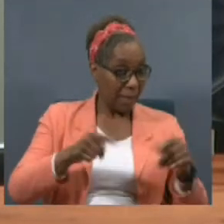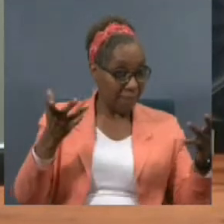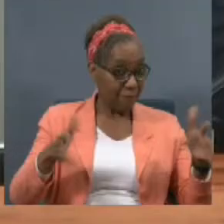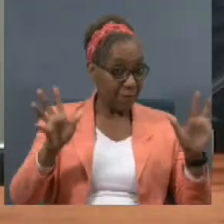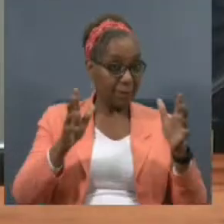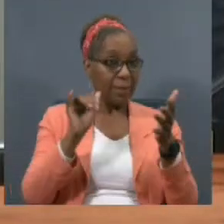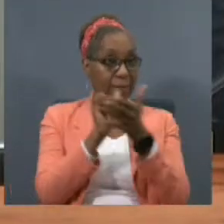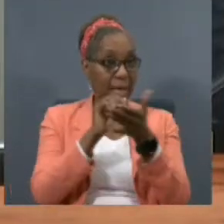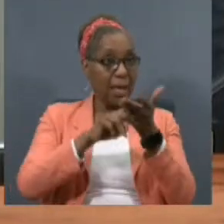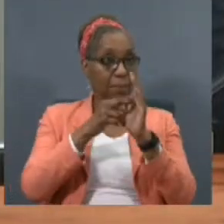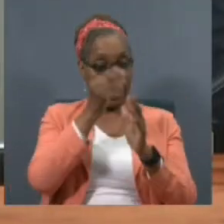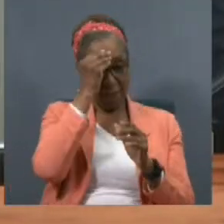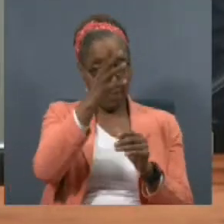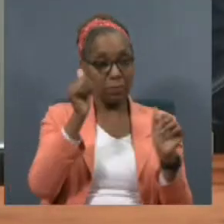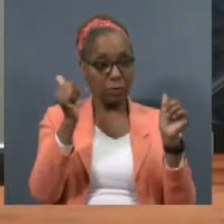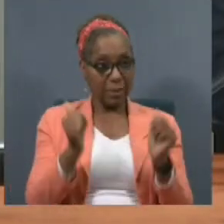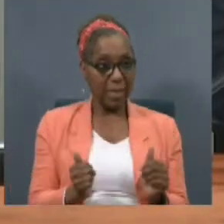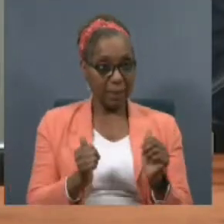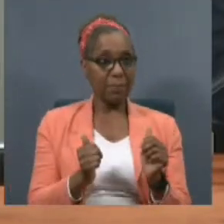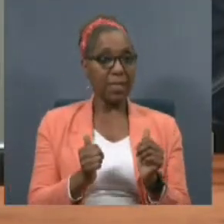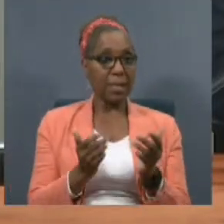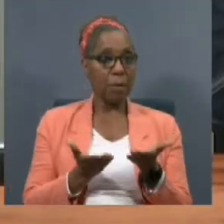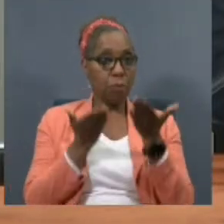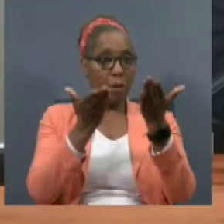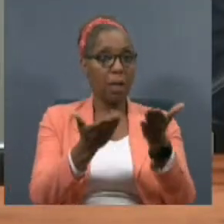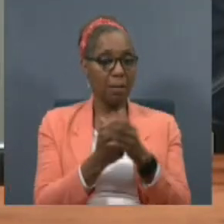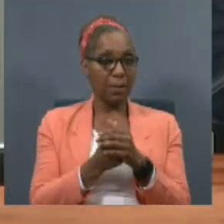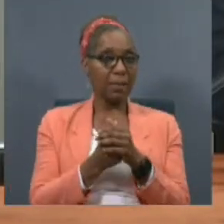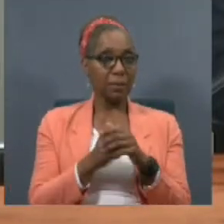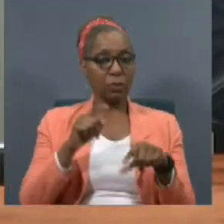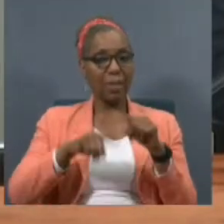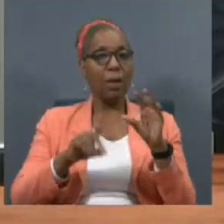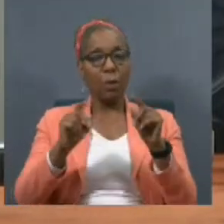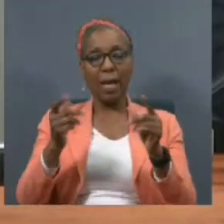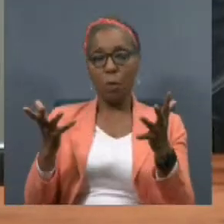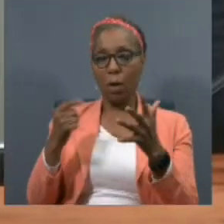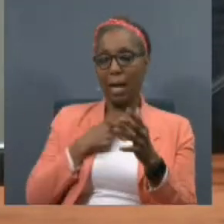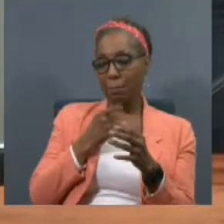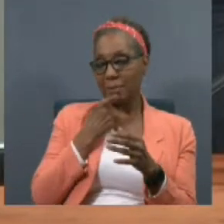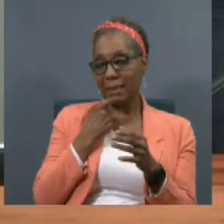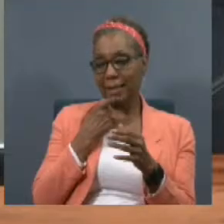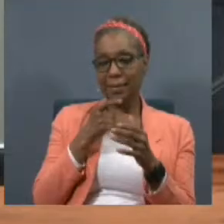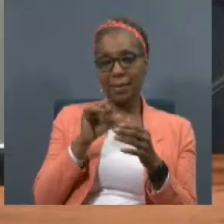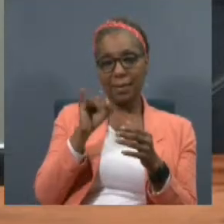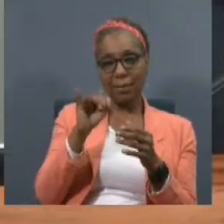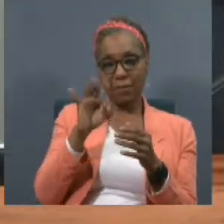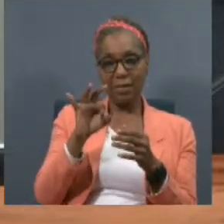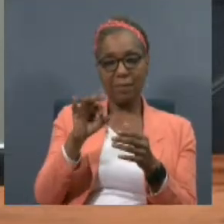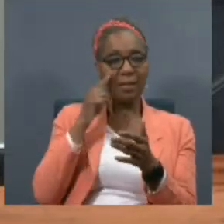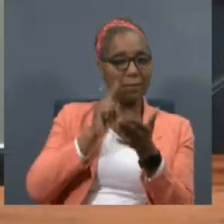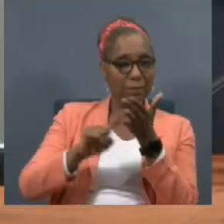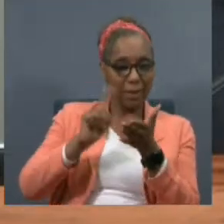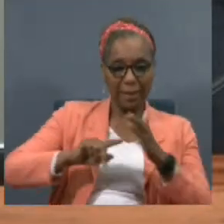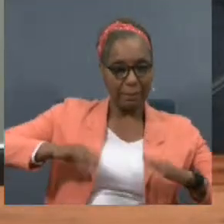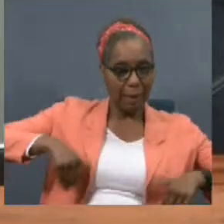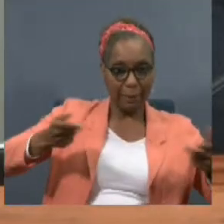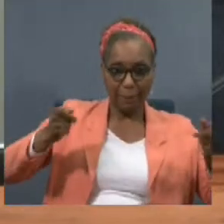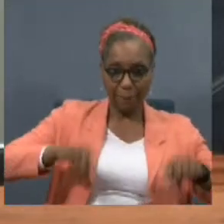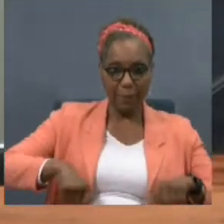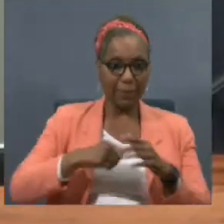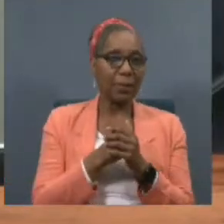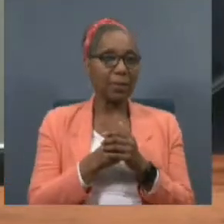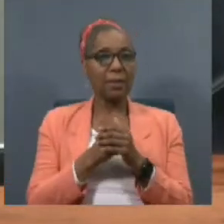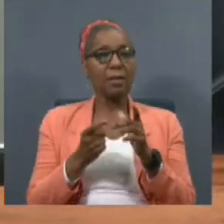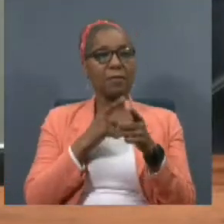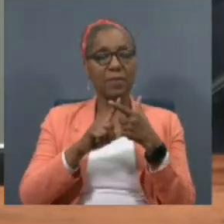that information can be brought up. So it can't be. So what I'm saying is, if the study hasn't been done, right,